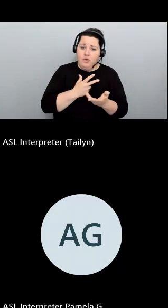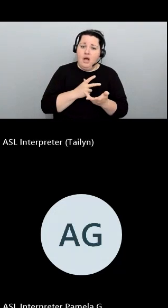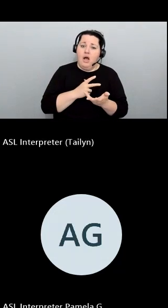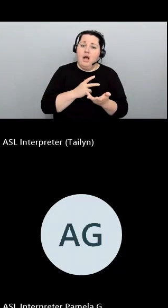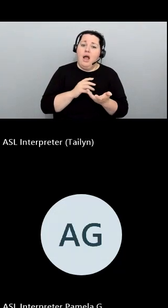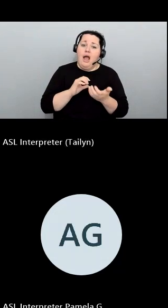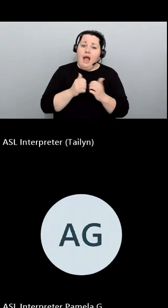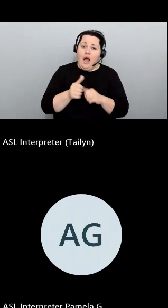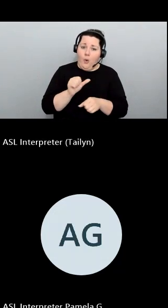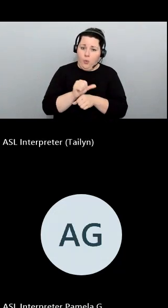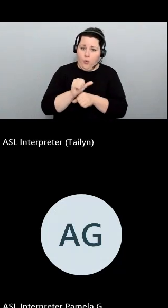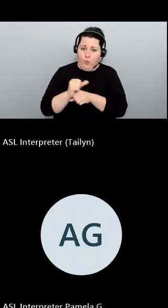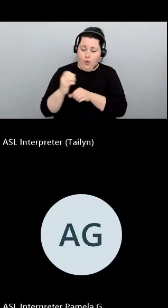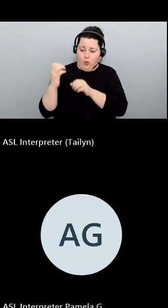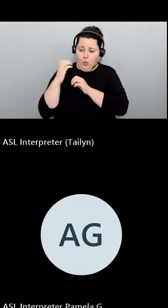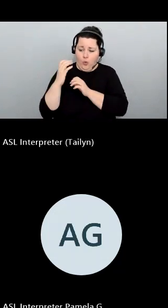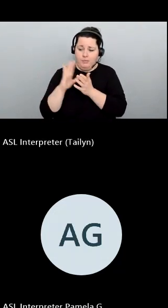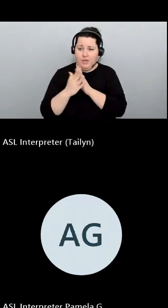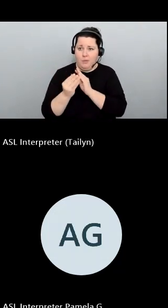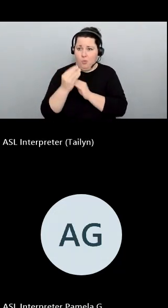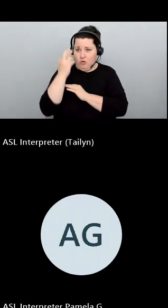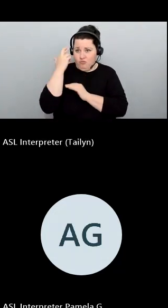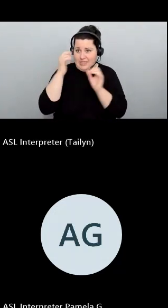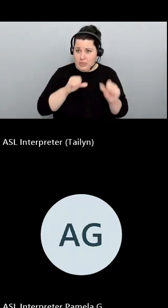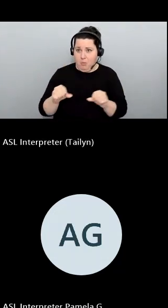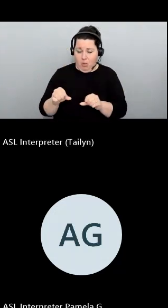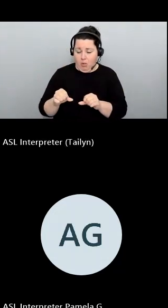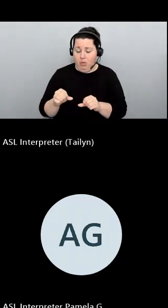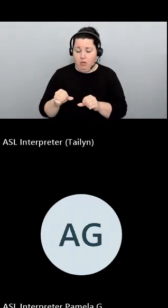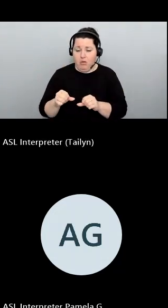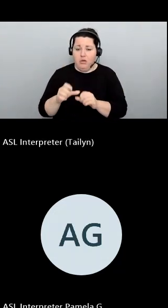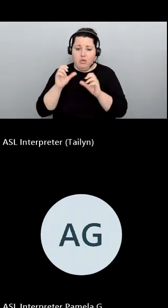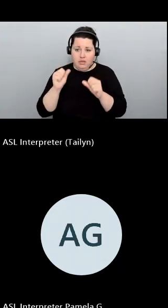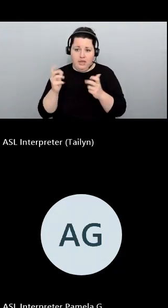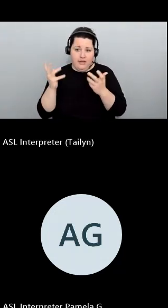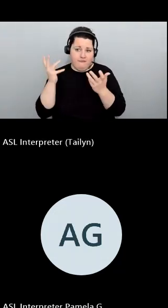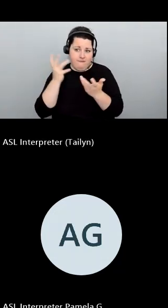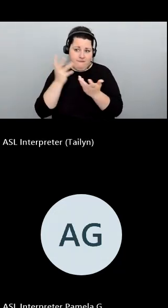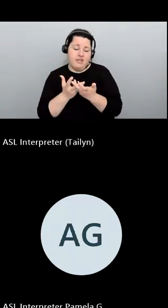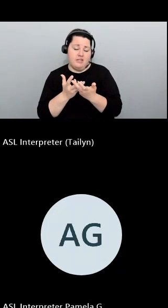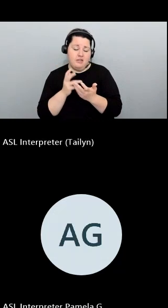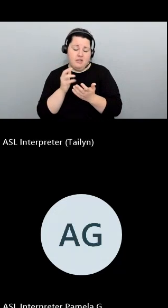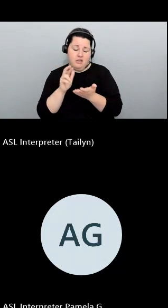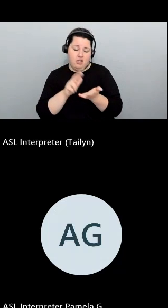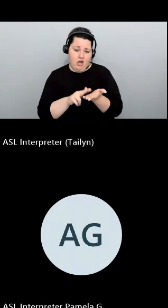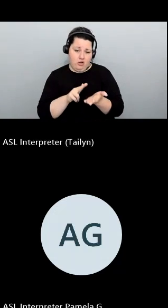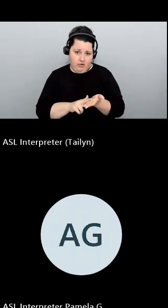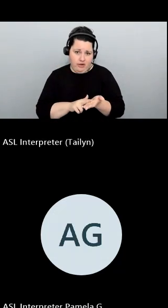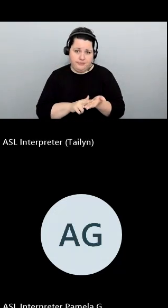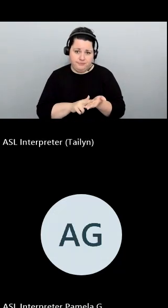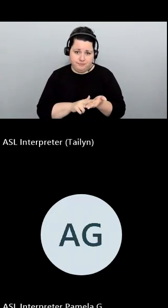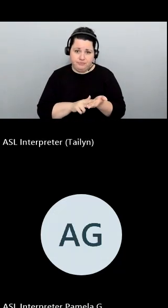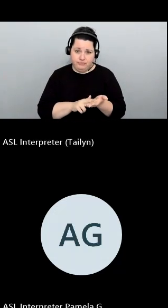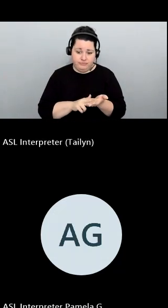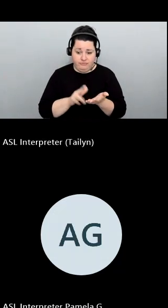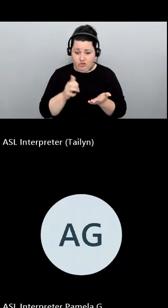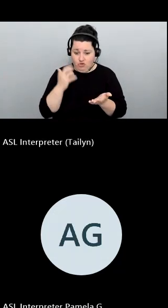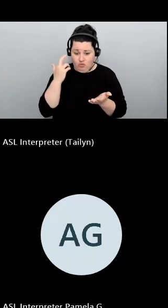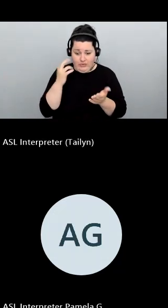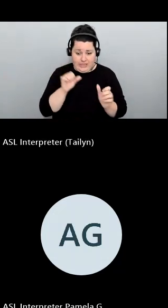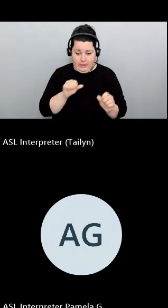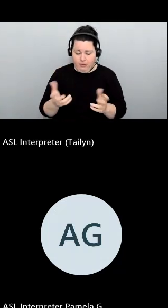the workload reasonable in order to fit kind of the constraints of our contract and just make it reasonable.